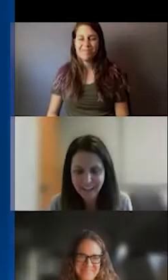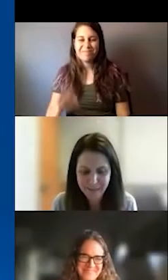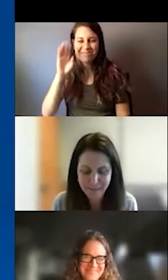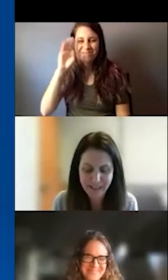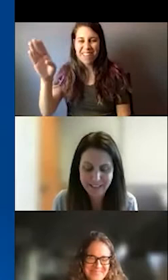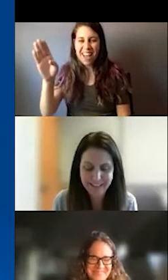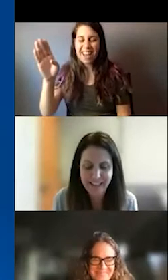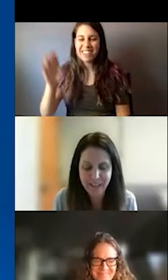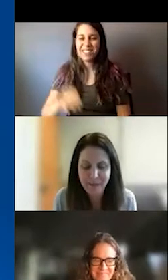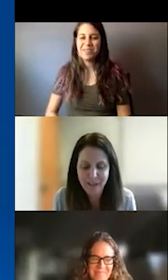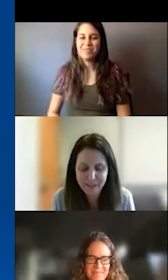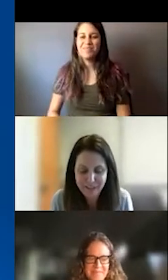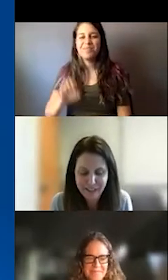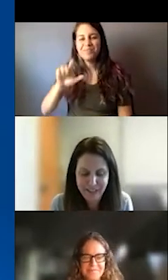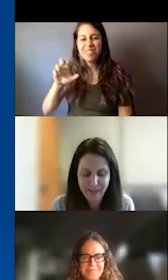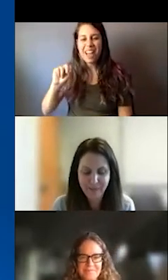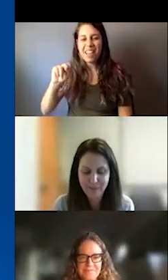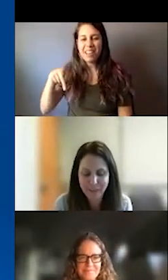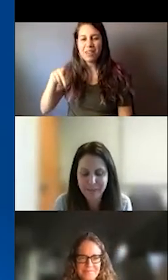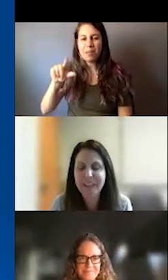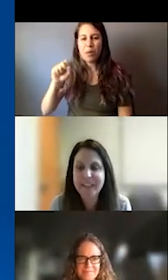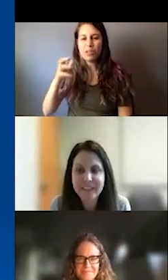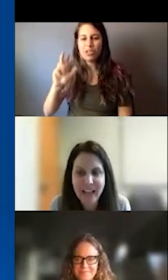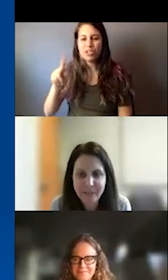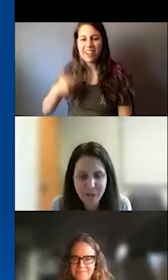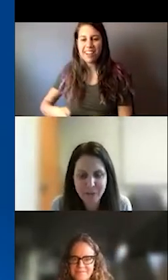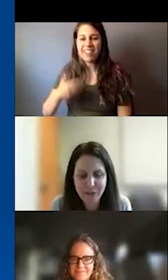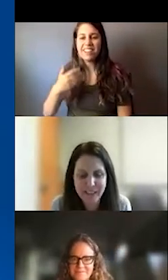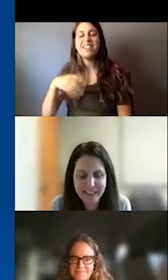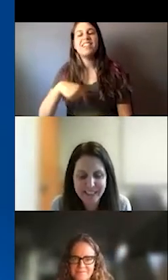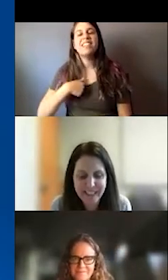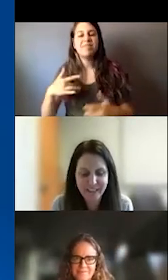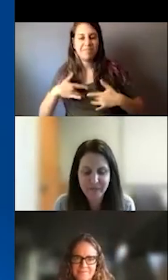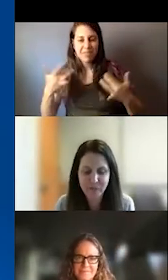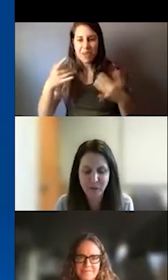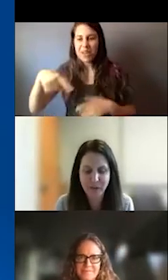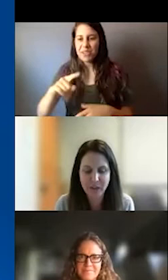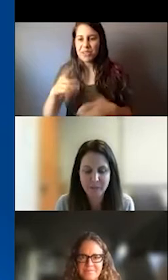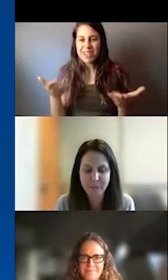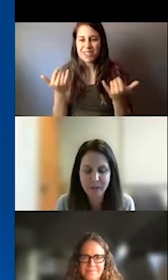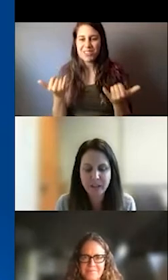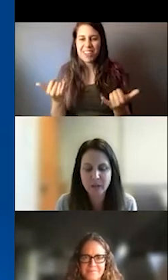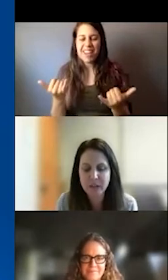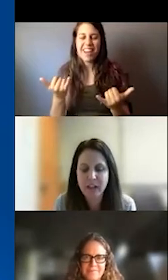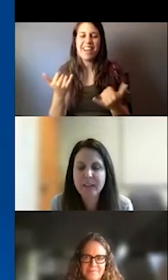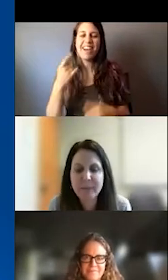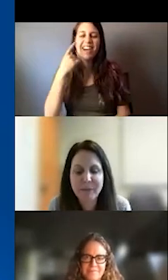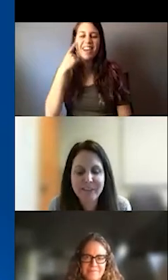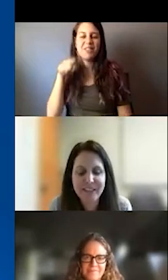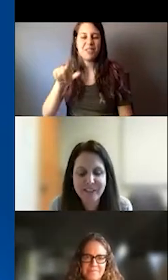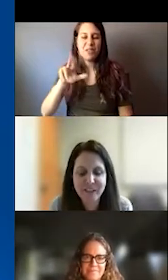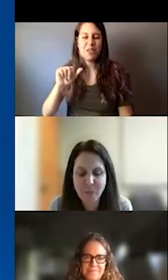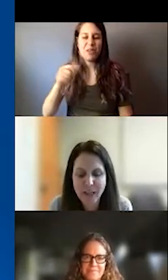Hi, this is Ellen Polishuk, and I'm really pleased to have you all join us today for Laura